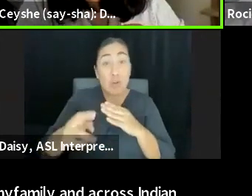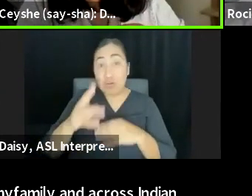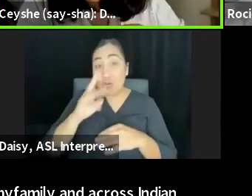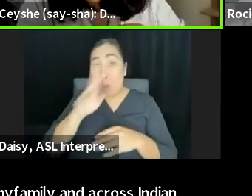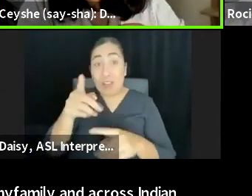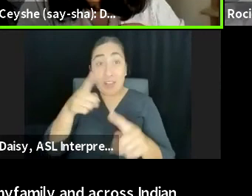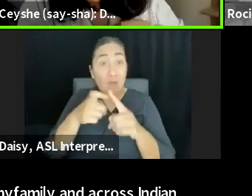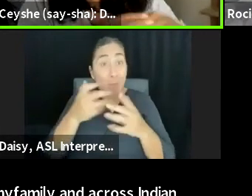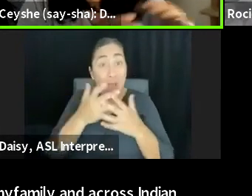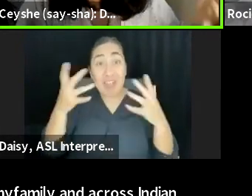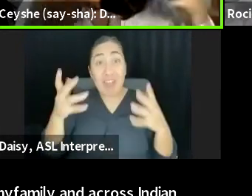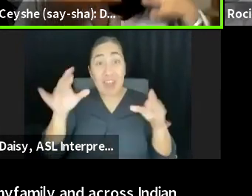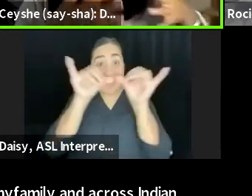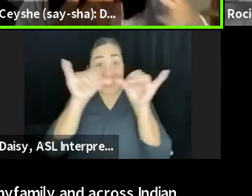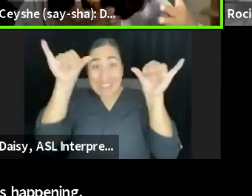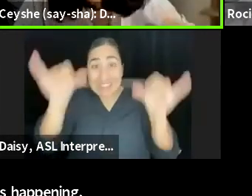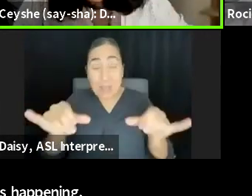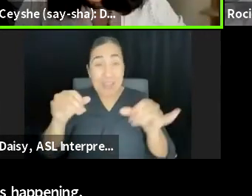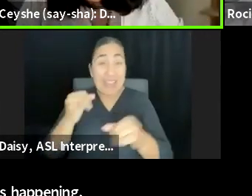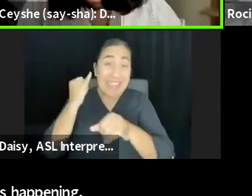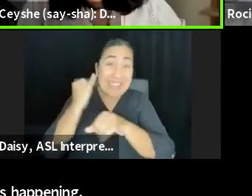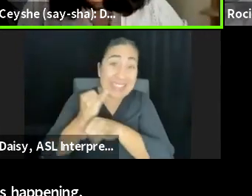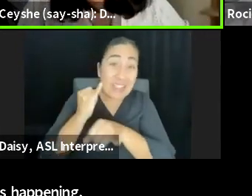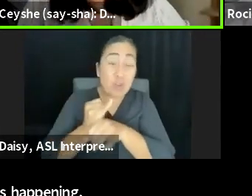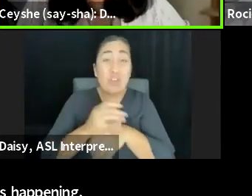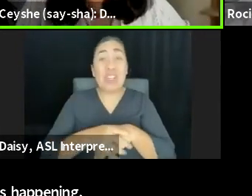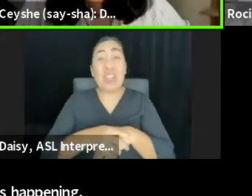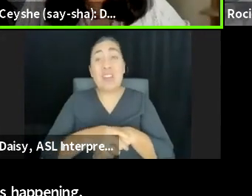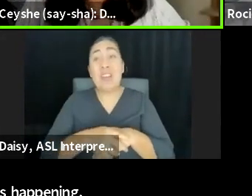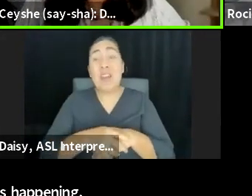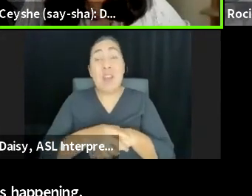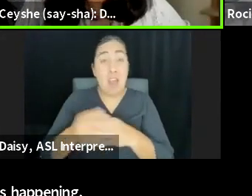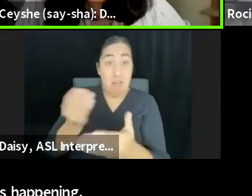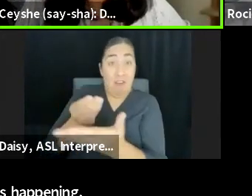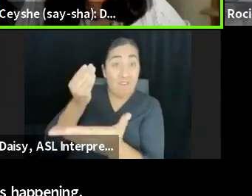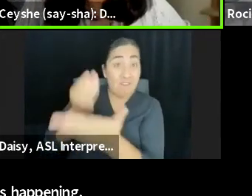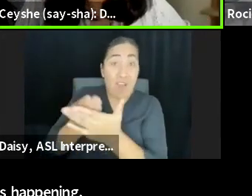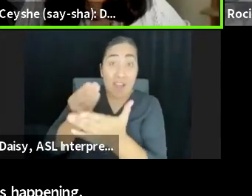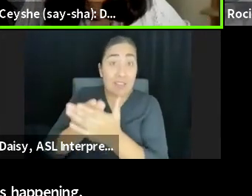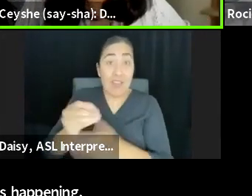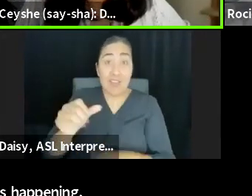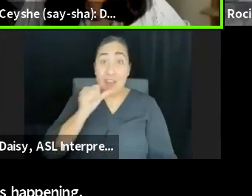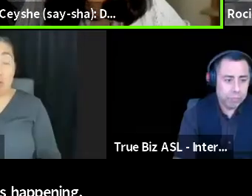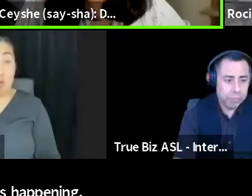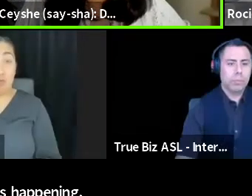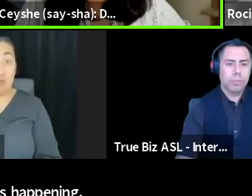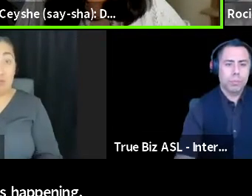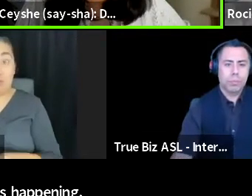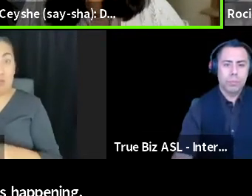institutions and funds that don't make it to our Native nations.